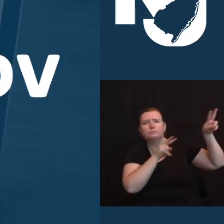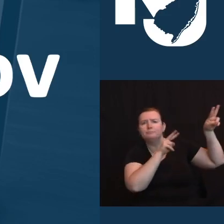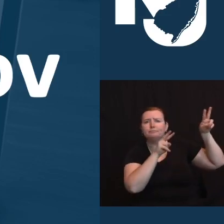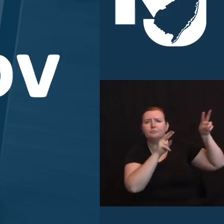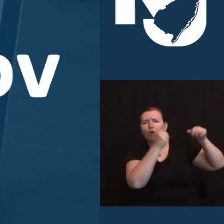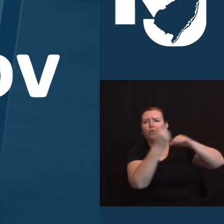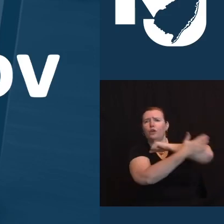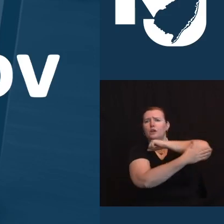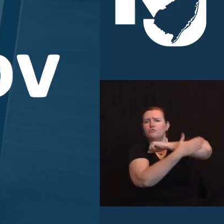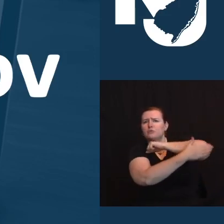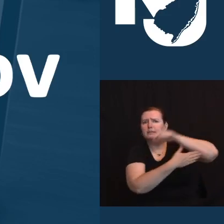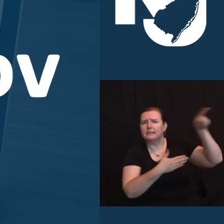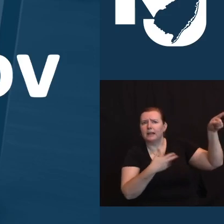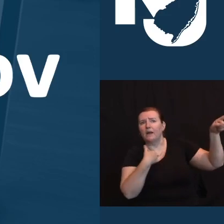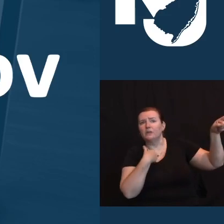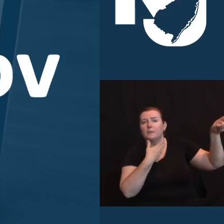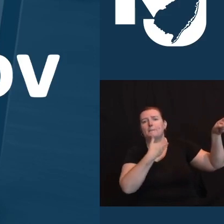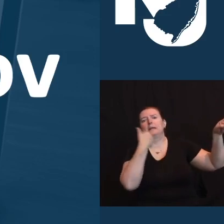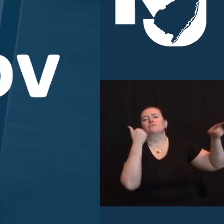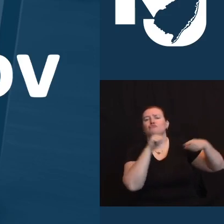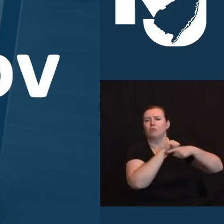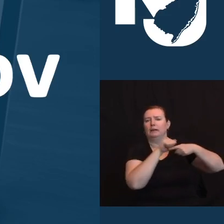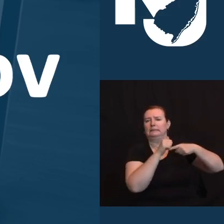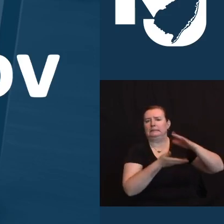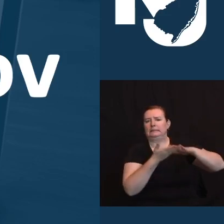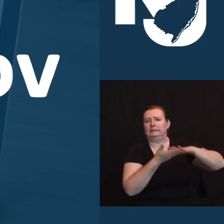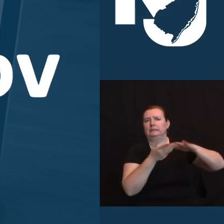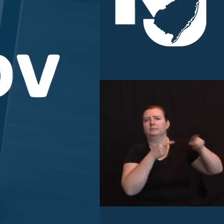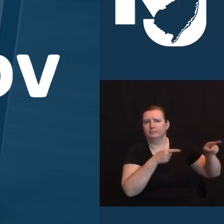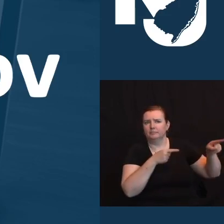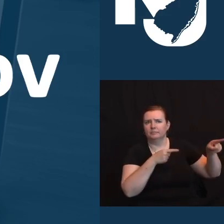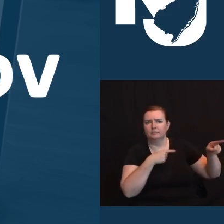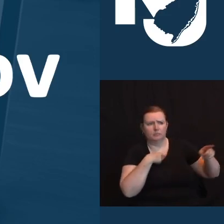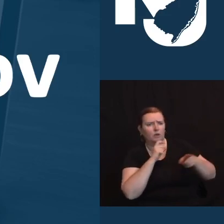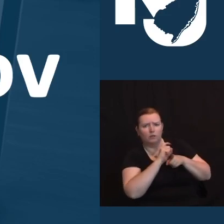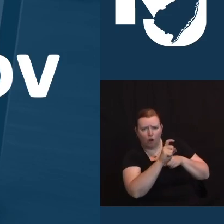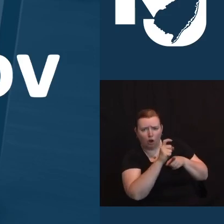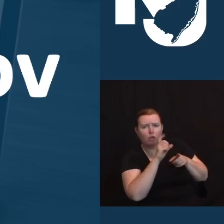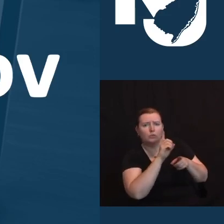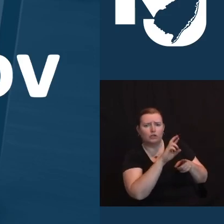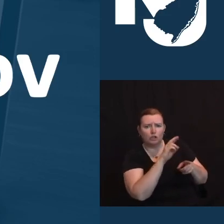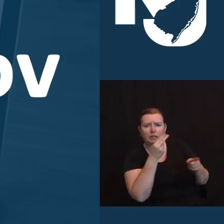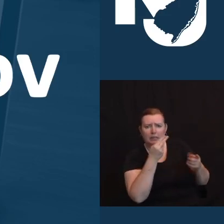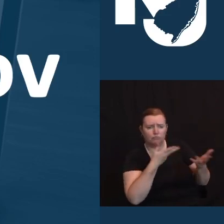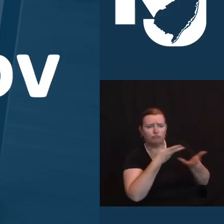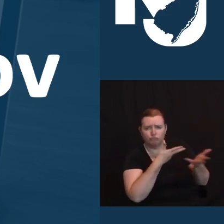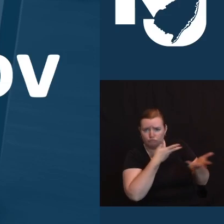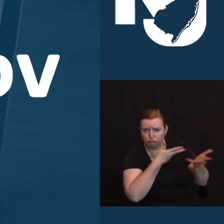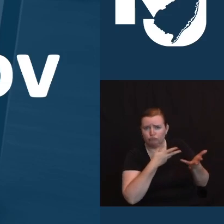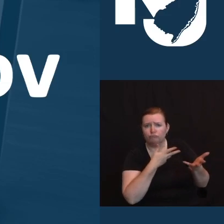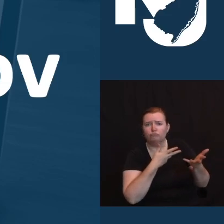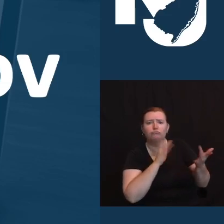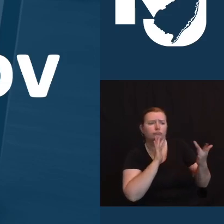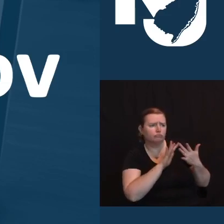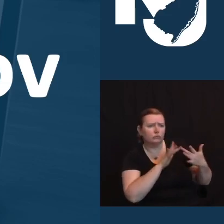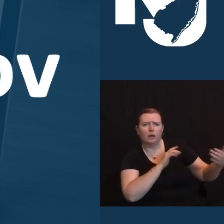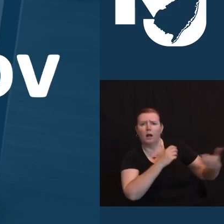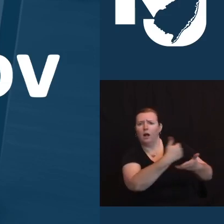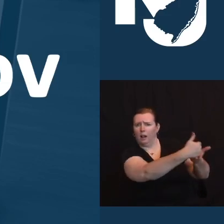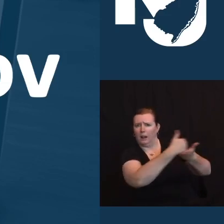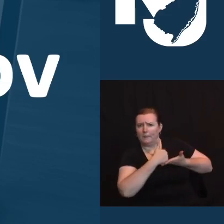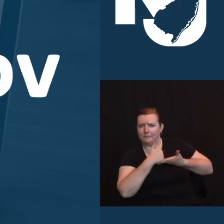school reopenings. It was a thoughtful and constructive conversation, and we agreed to remain in touch as we continue to flesh out our plan for